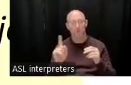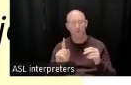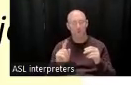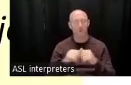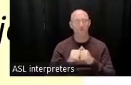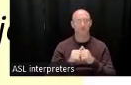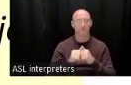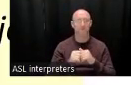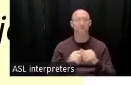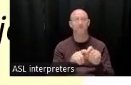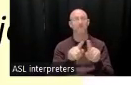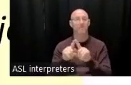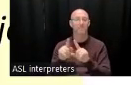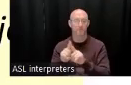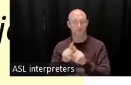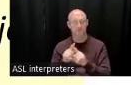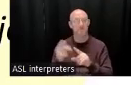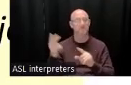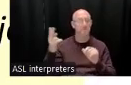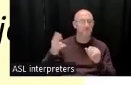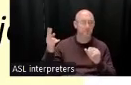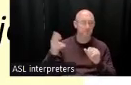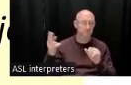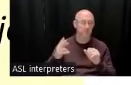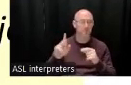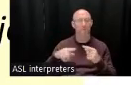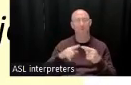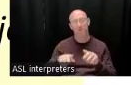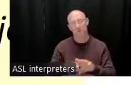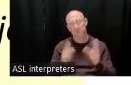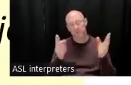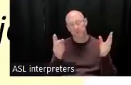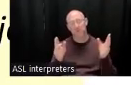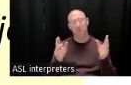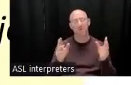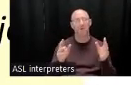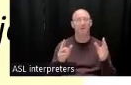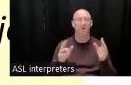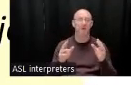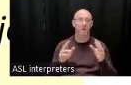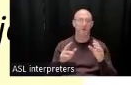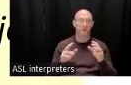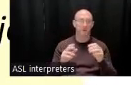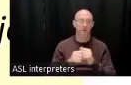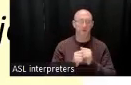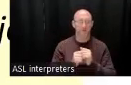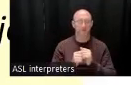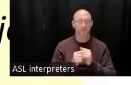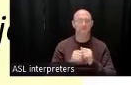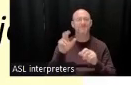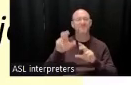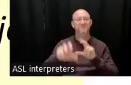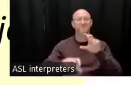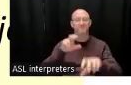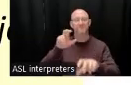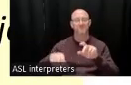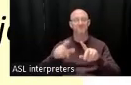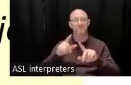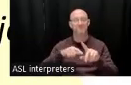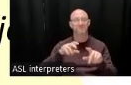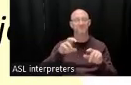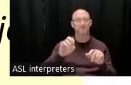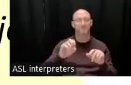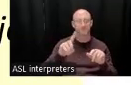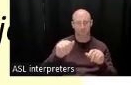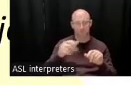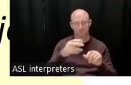and there's also information about the history when it opened, the investment from EDA and